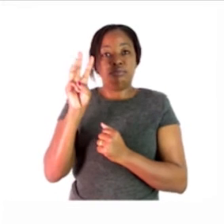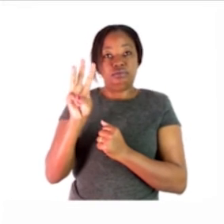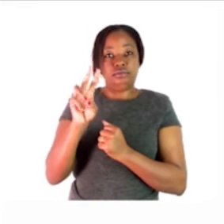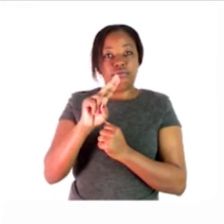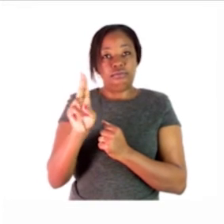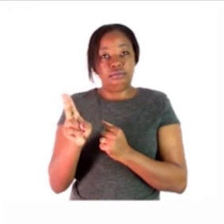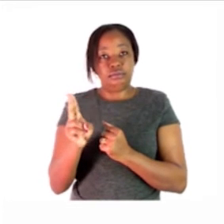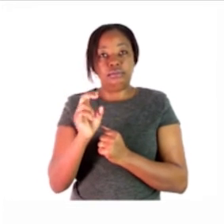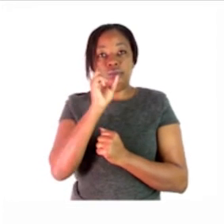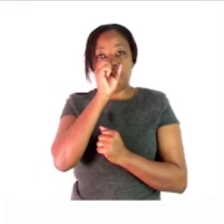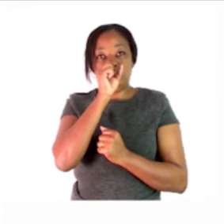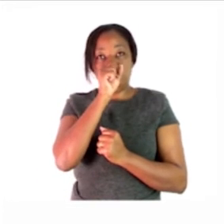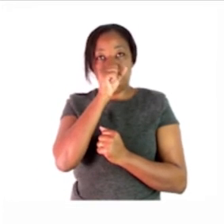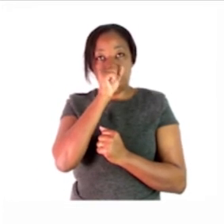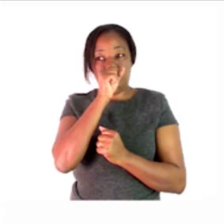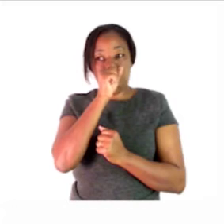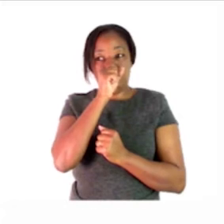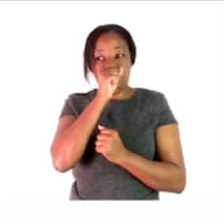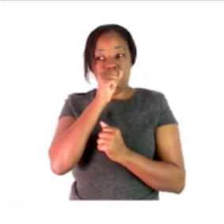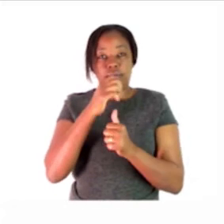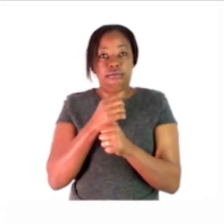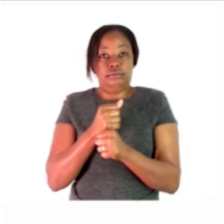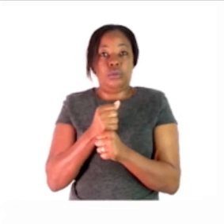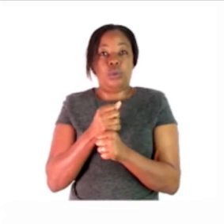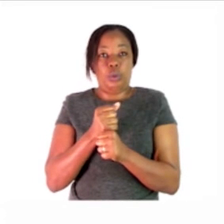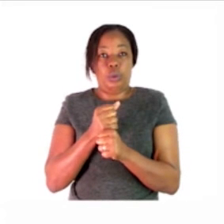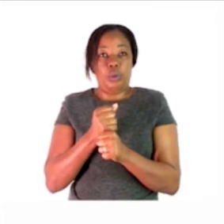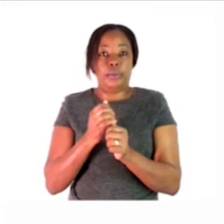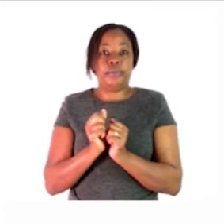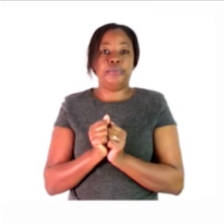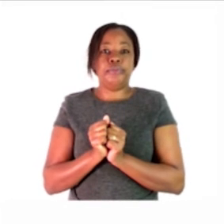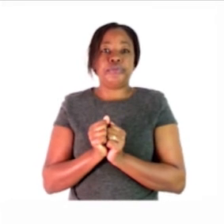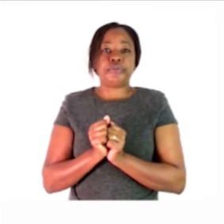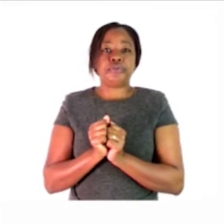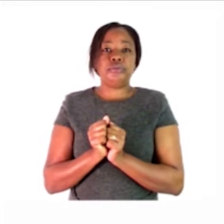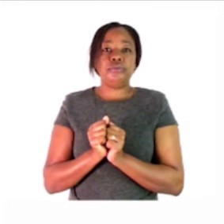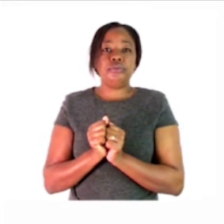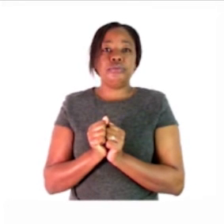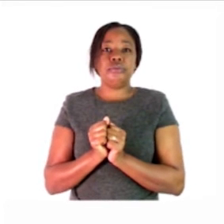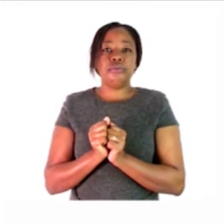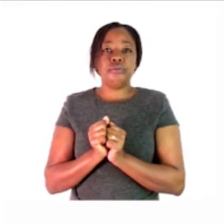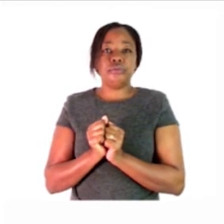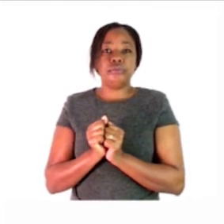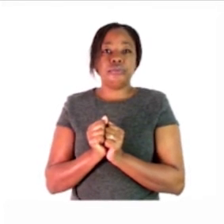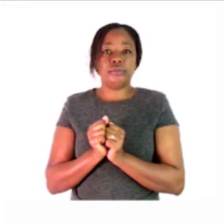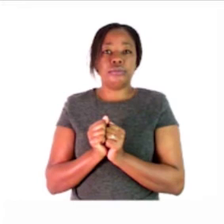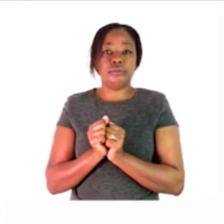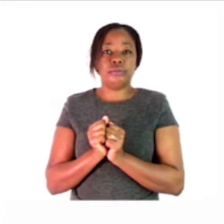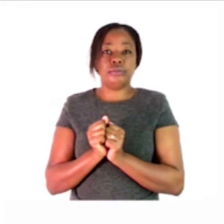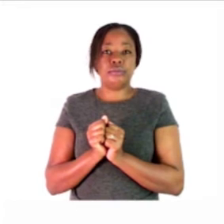tongue. F. We have a k for a cat and a h. When they are together, we say it's a